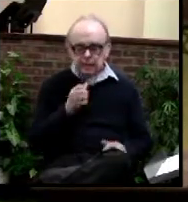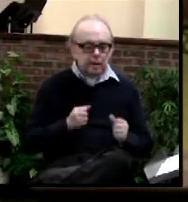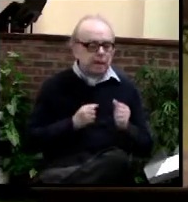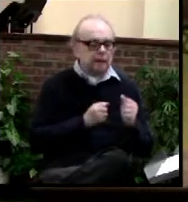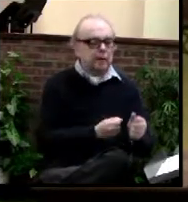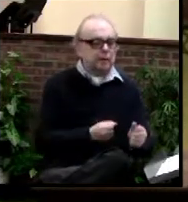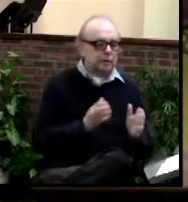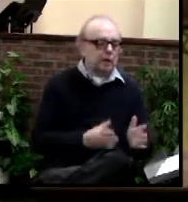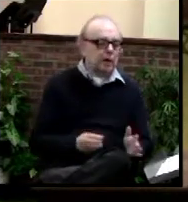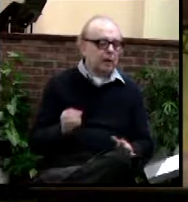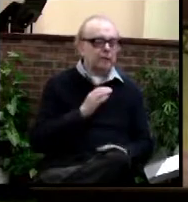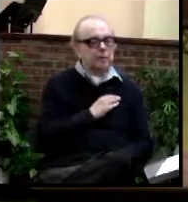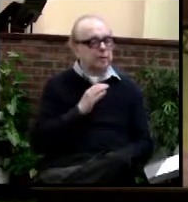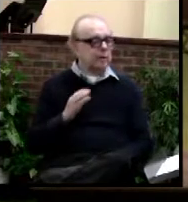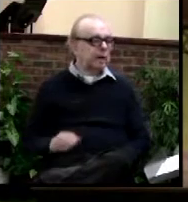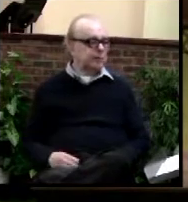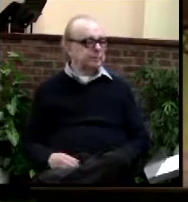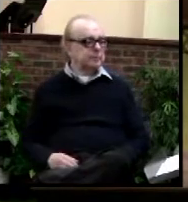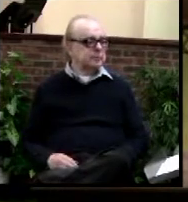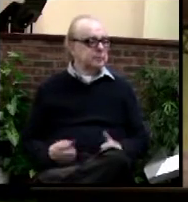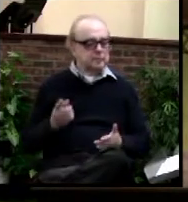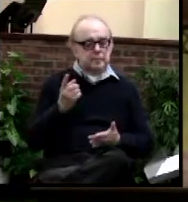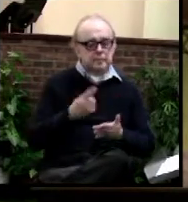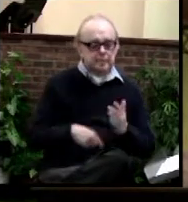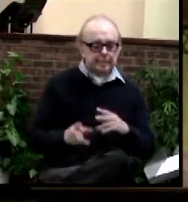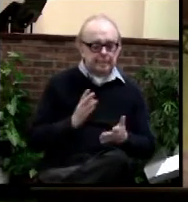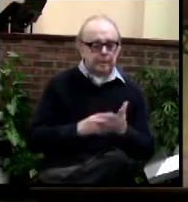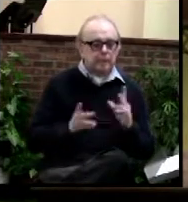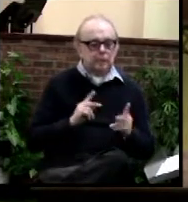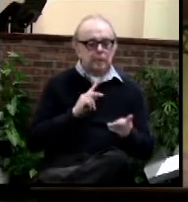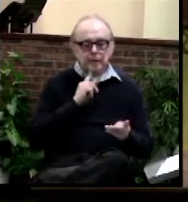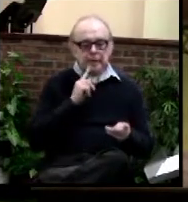Christ. And that's what some people have taken it to mean.